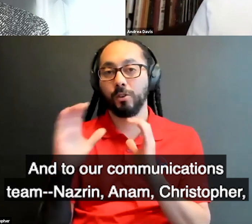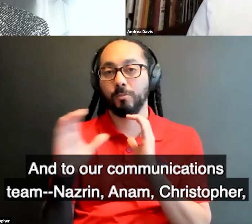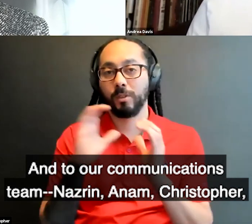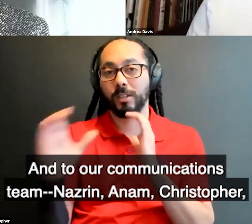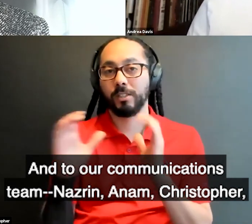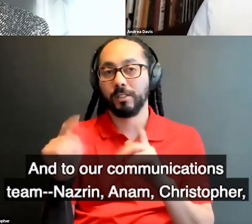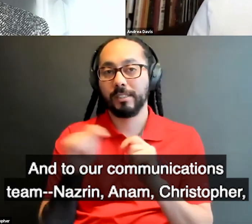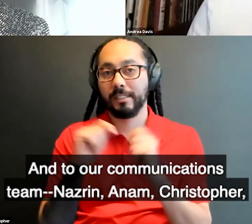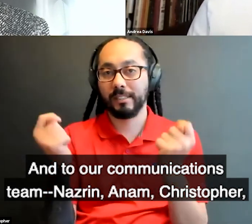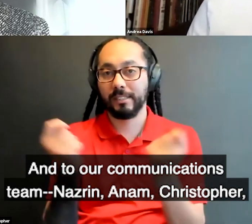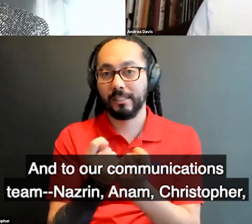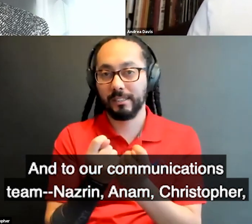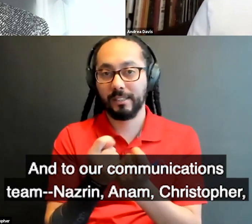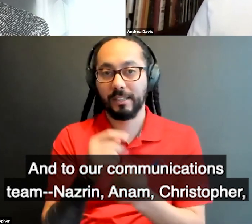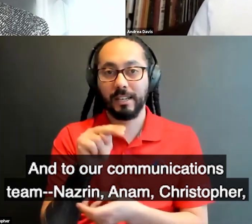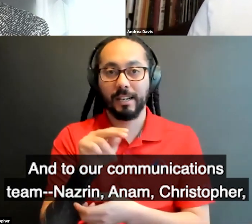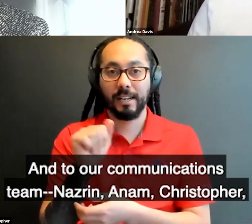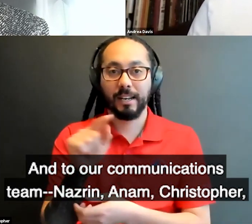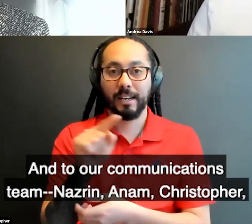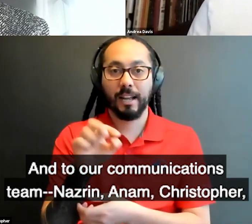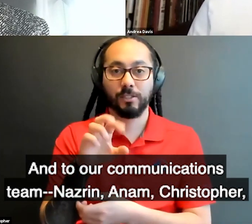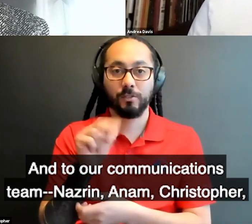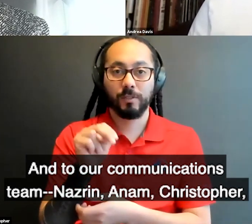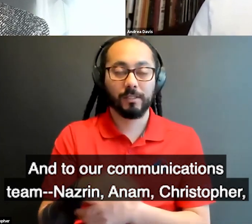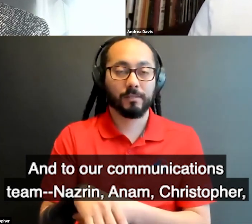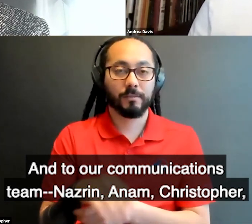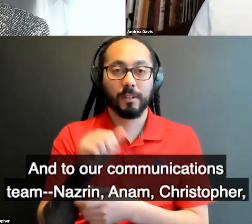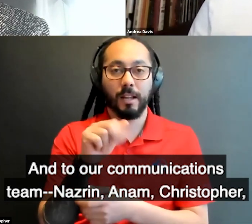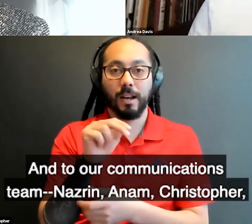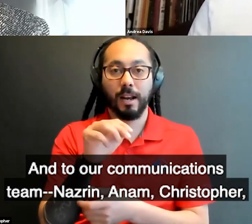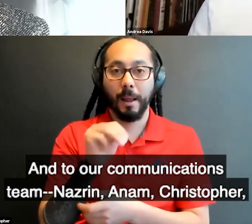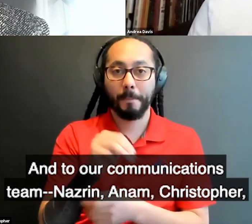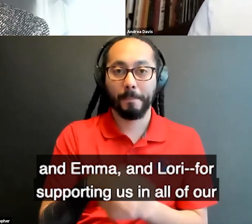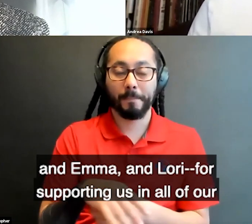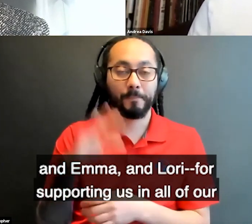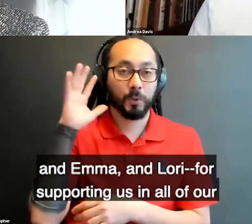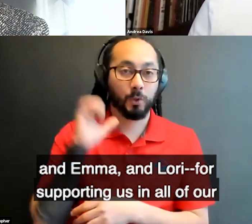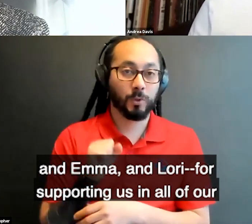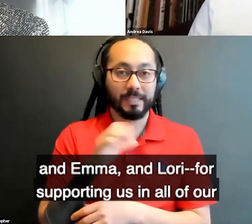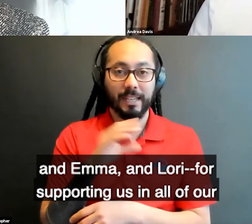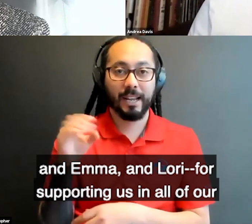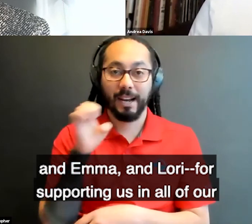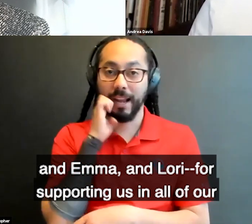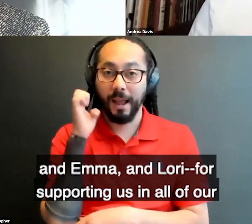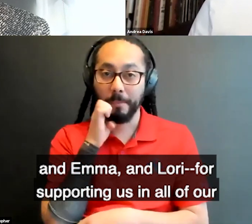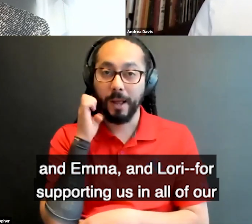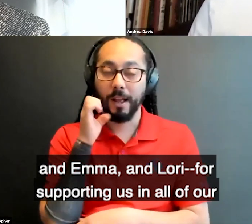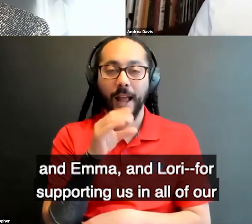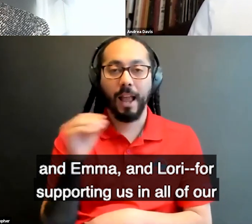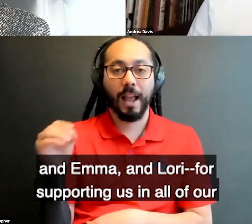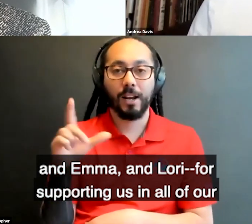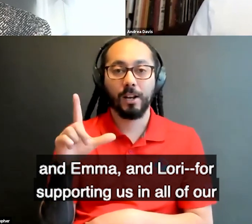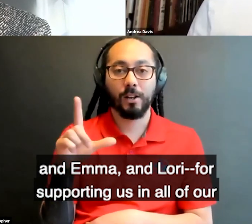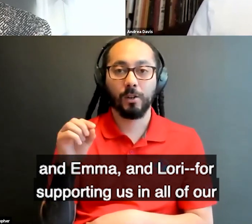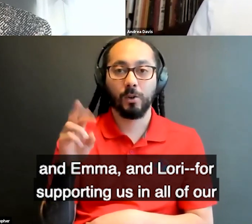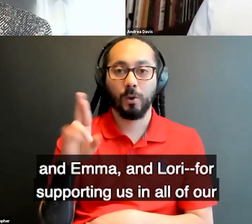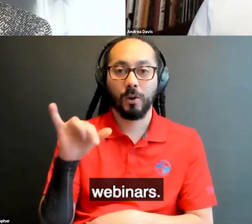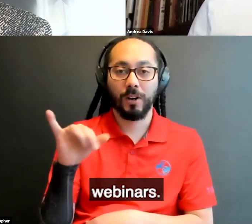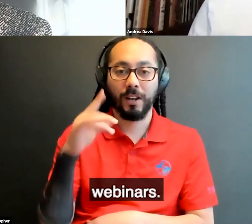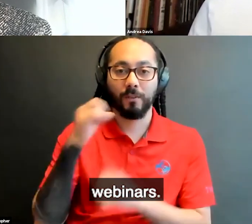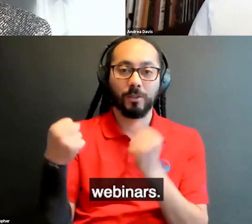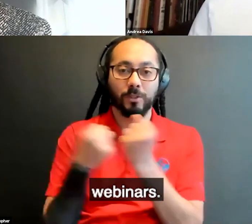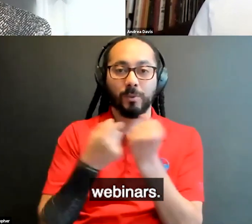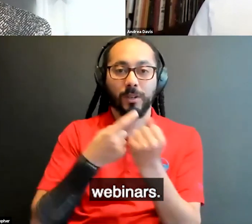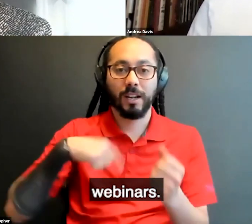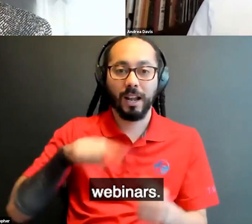team, Nazrin, Anam, Christopher and Emma and Lori, for supporting us in all of